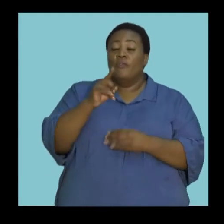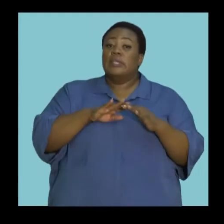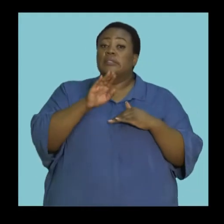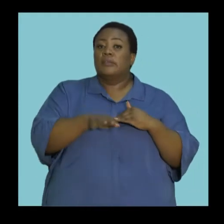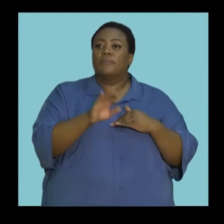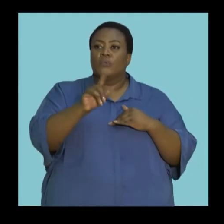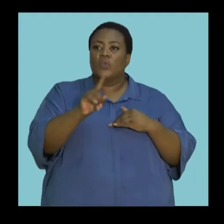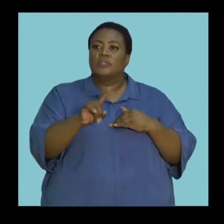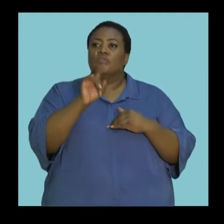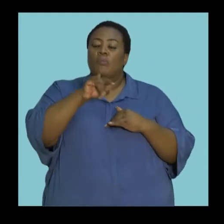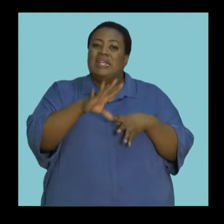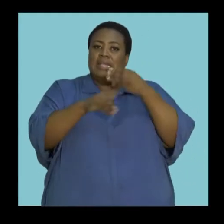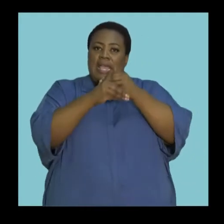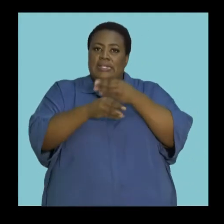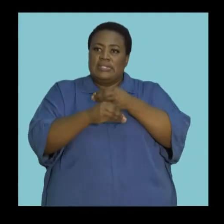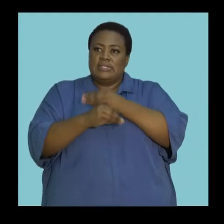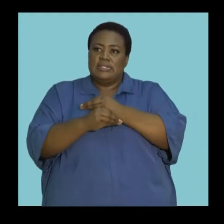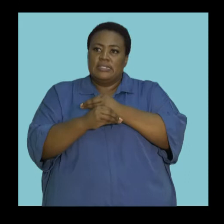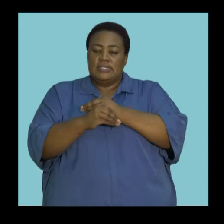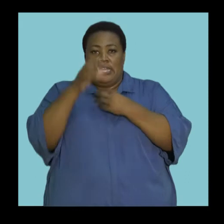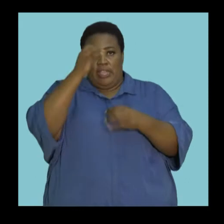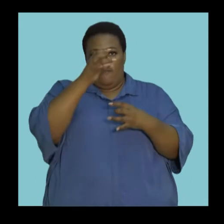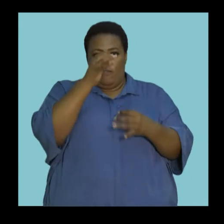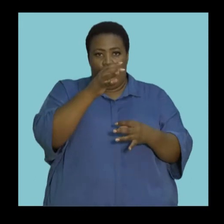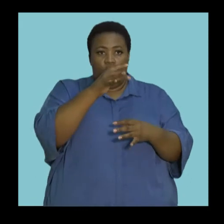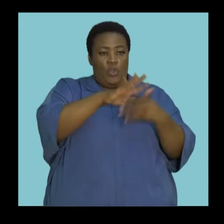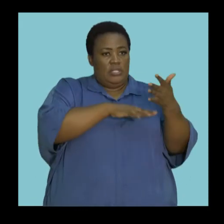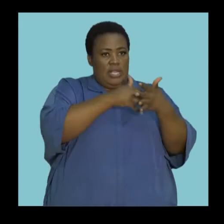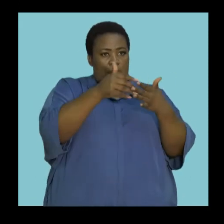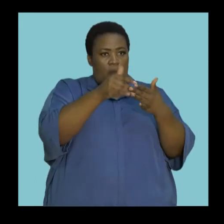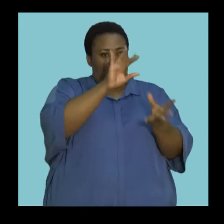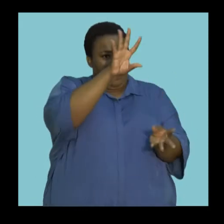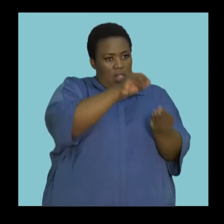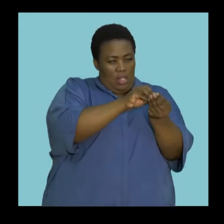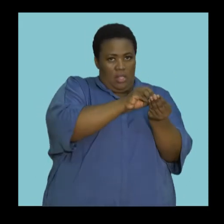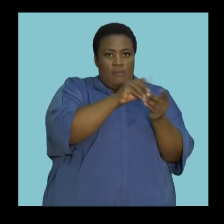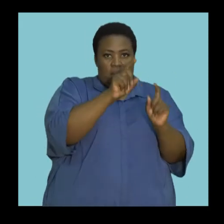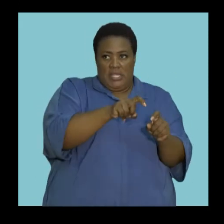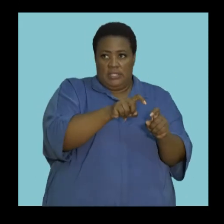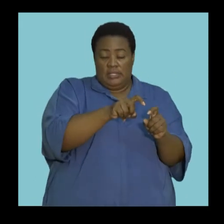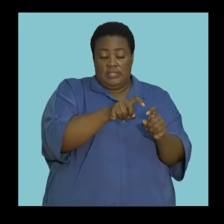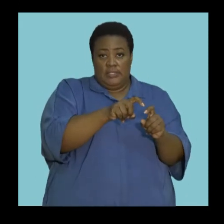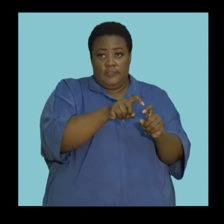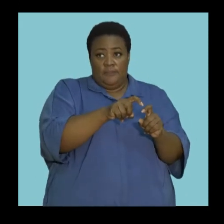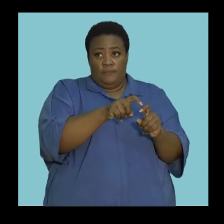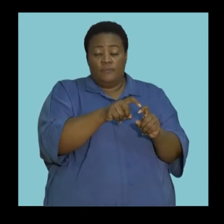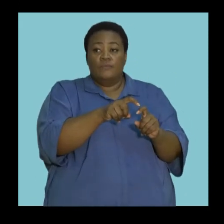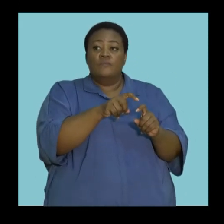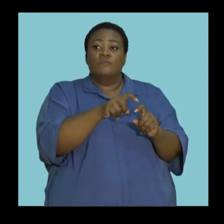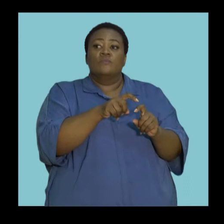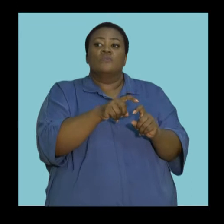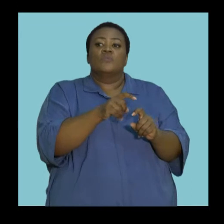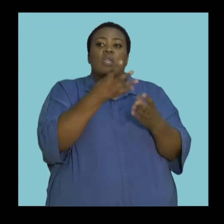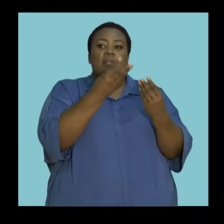that you've got to add up all the data in a table together. In this case, you will add up all